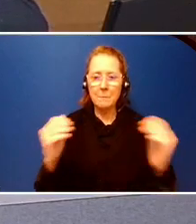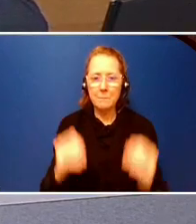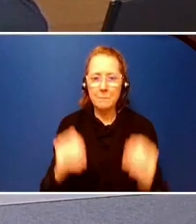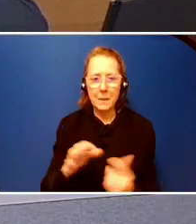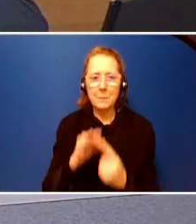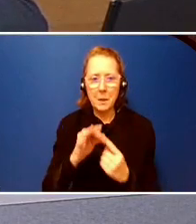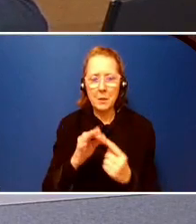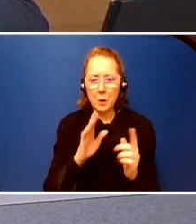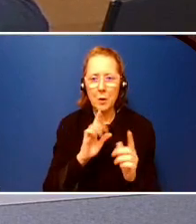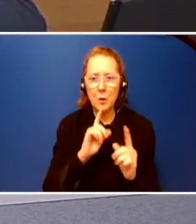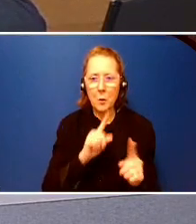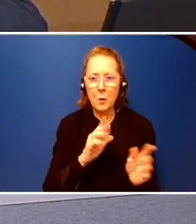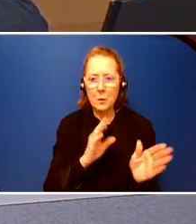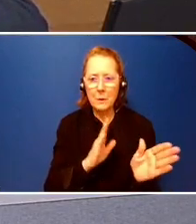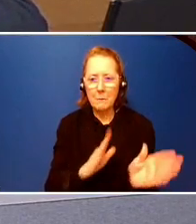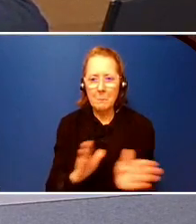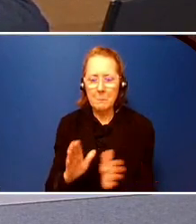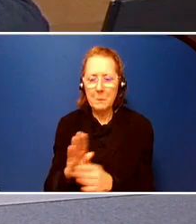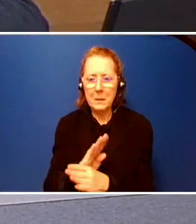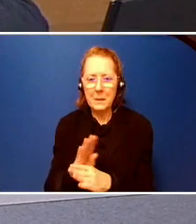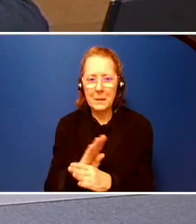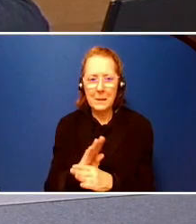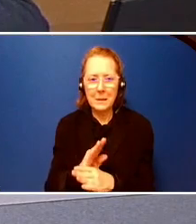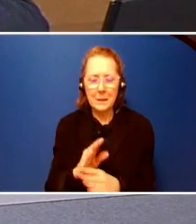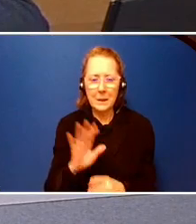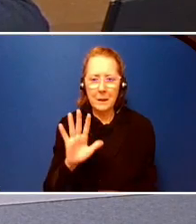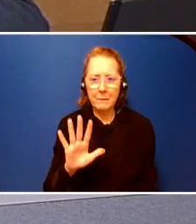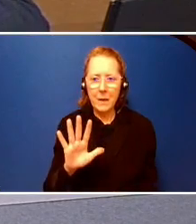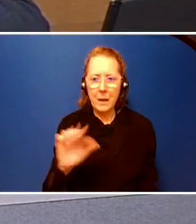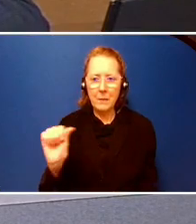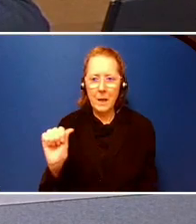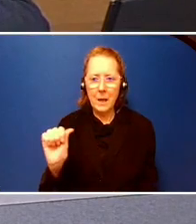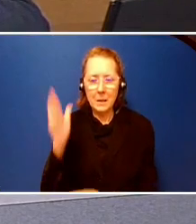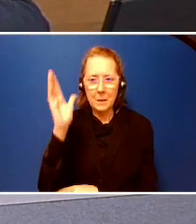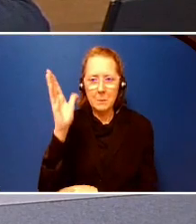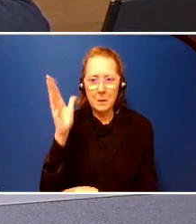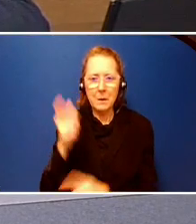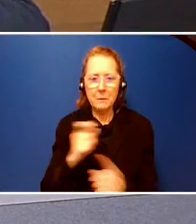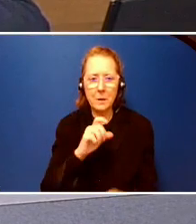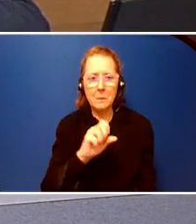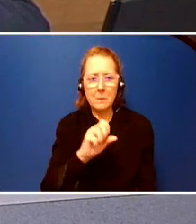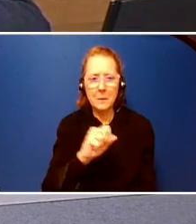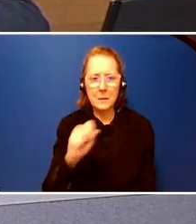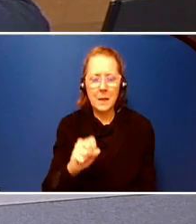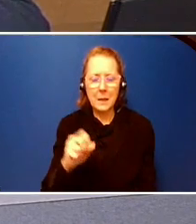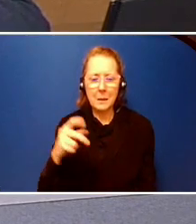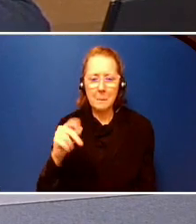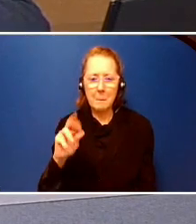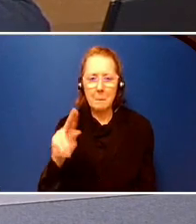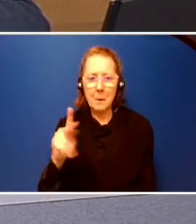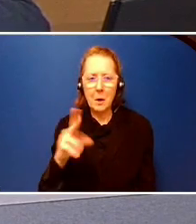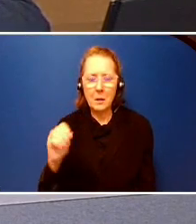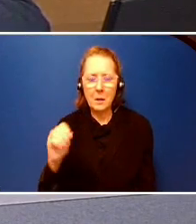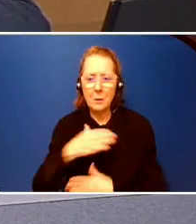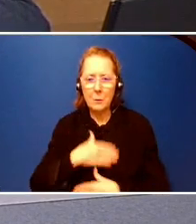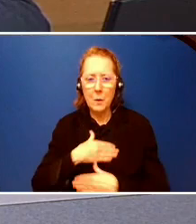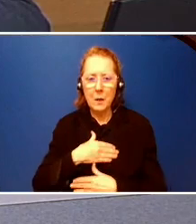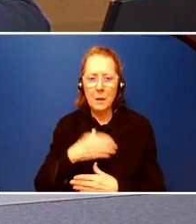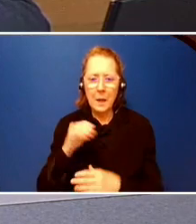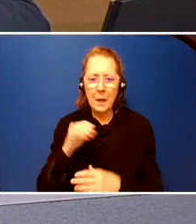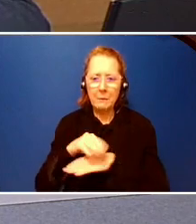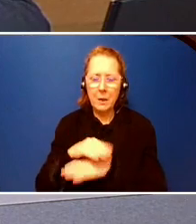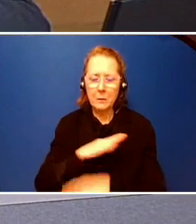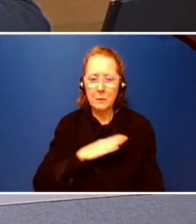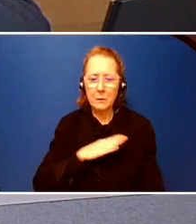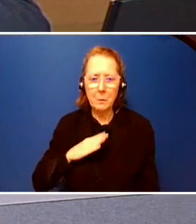business. We are at 5A. Which is a presentation from the Salem Parks and Rec Advisory Board, their annual report and presentation. And I see we have Dylan